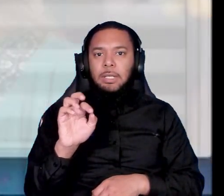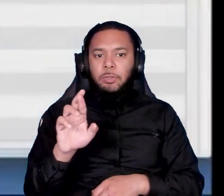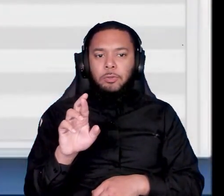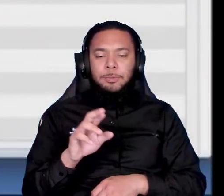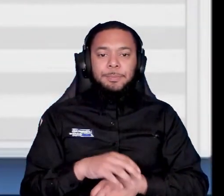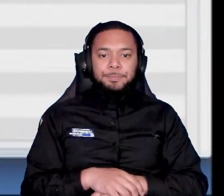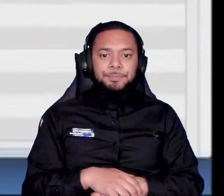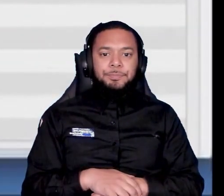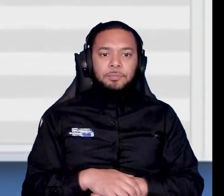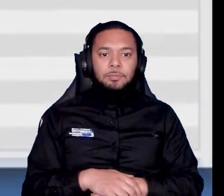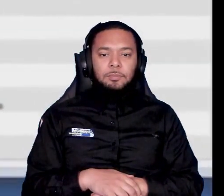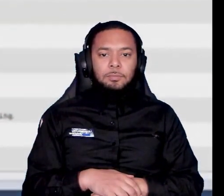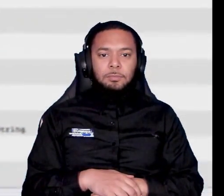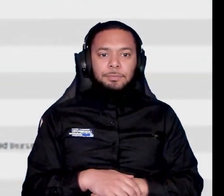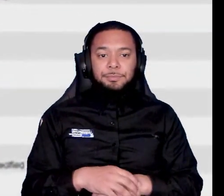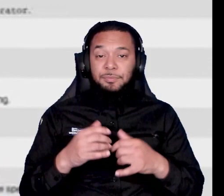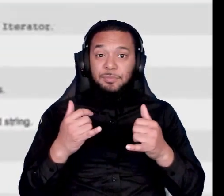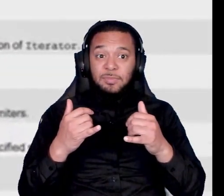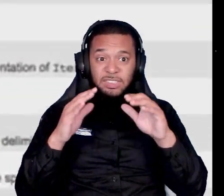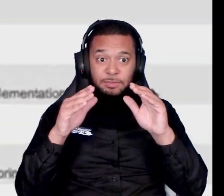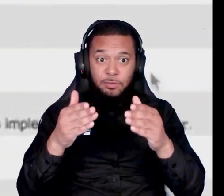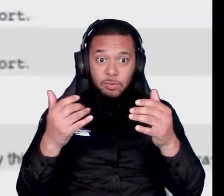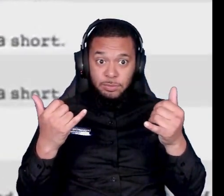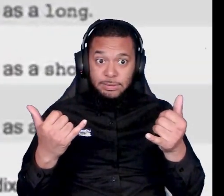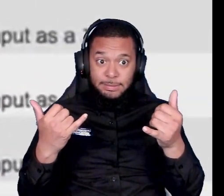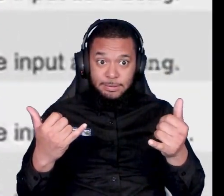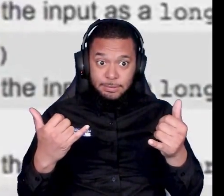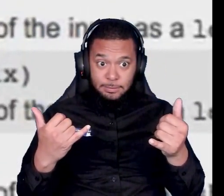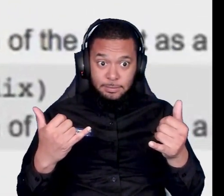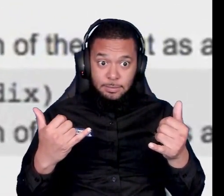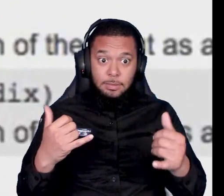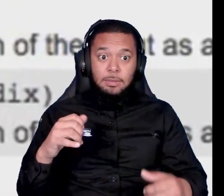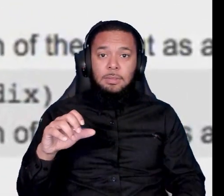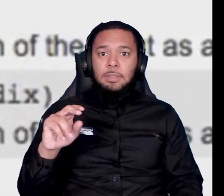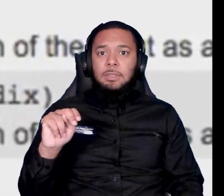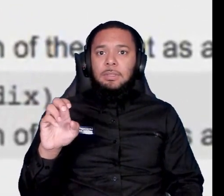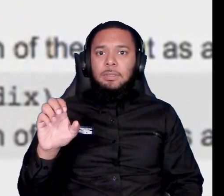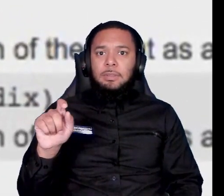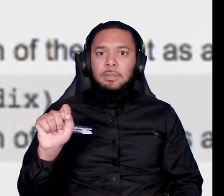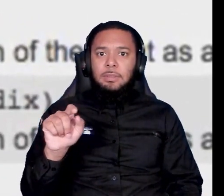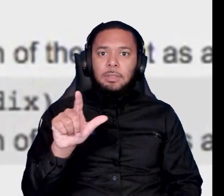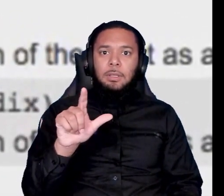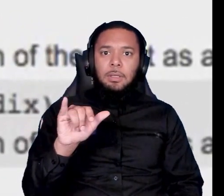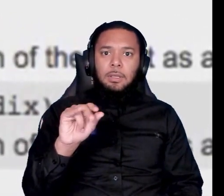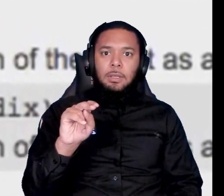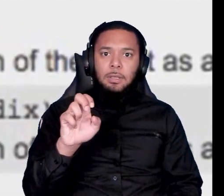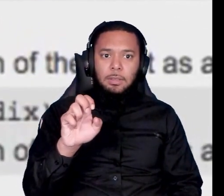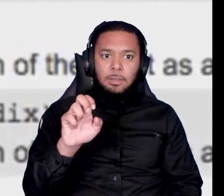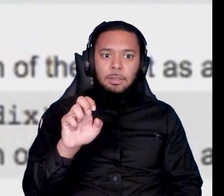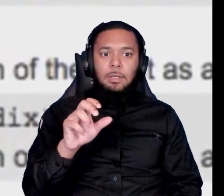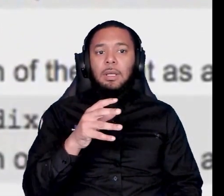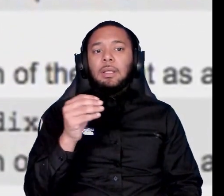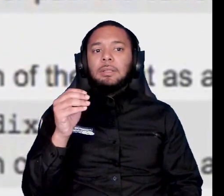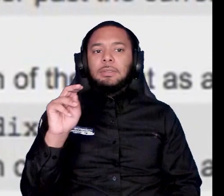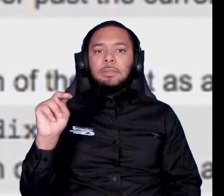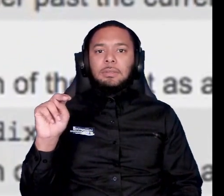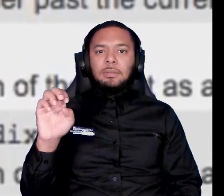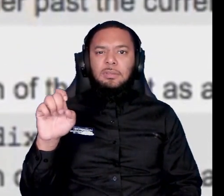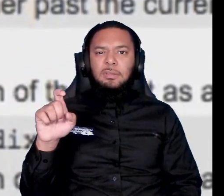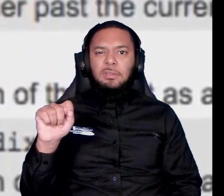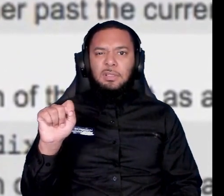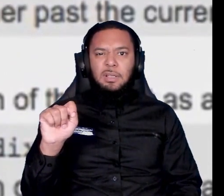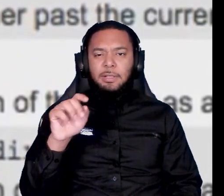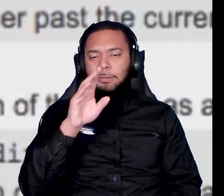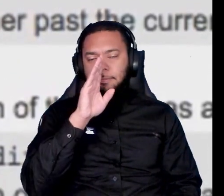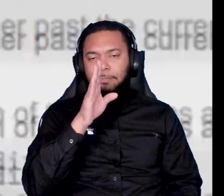ones now. Specifically, the ones I want to look at right now are next line and just